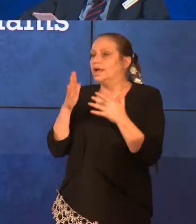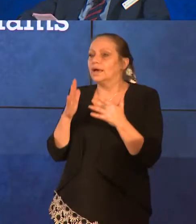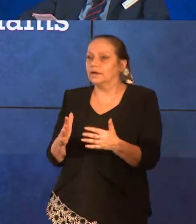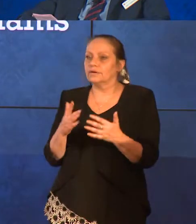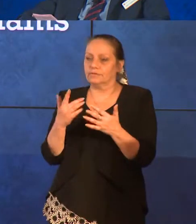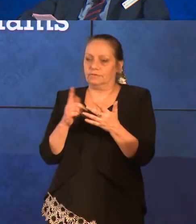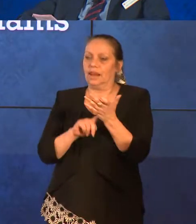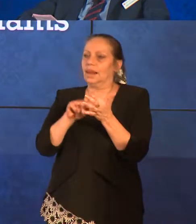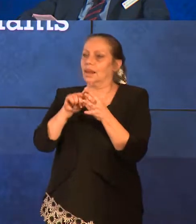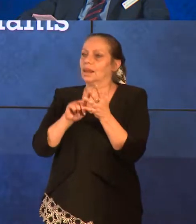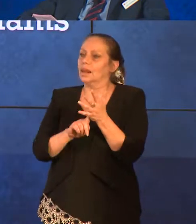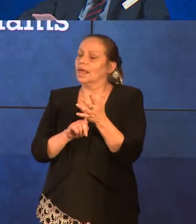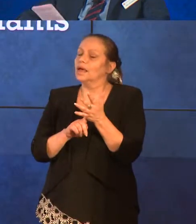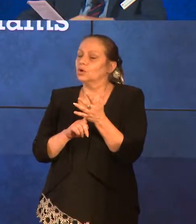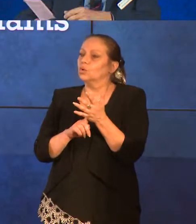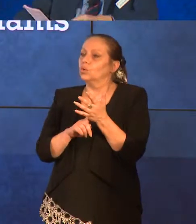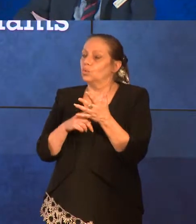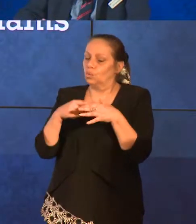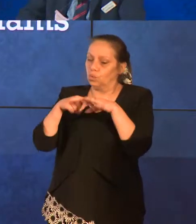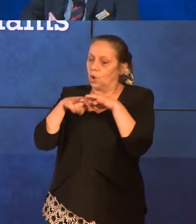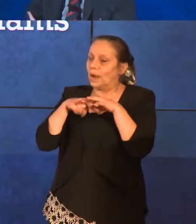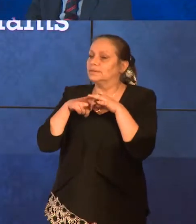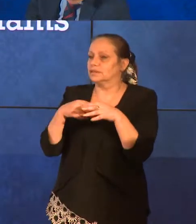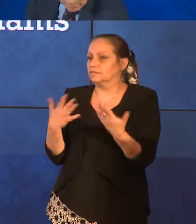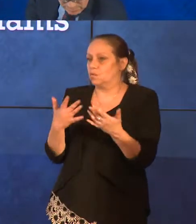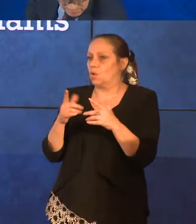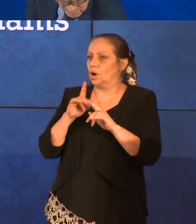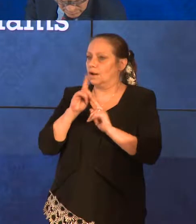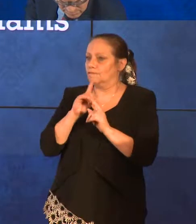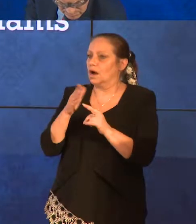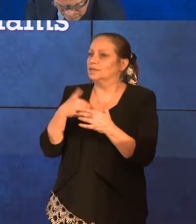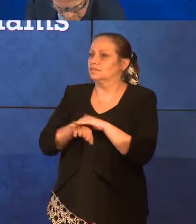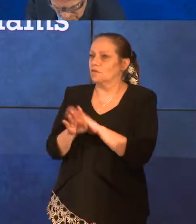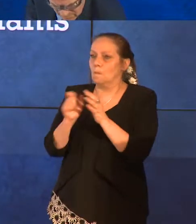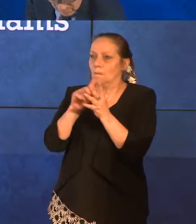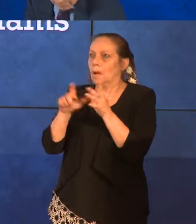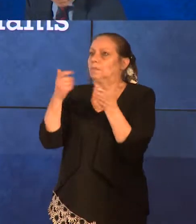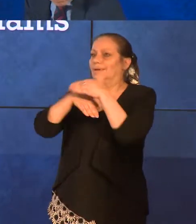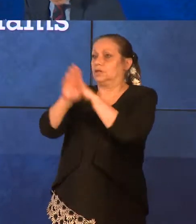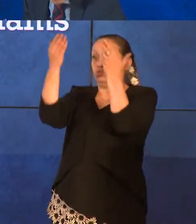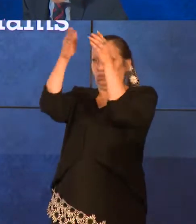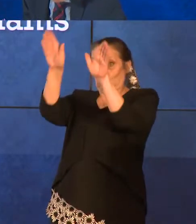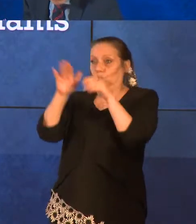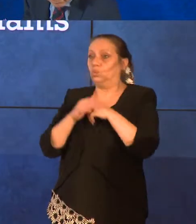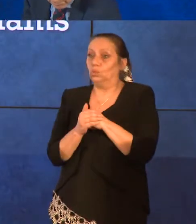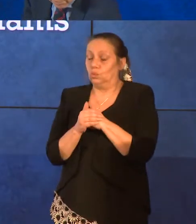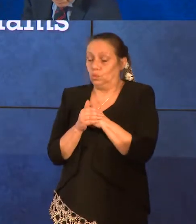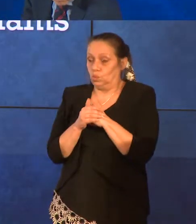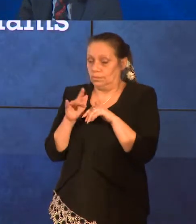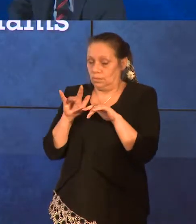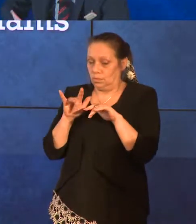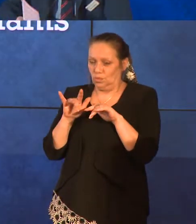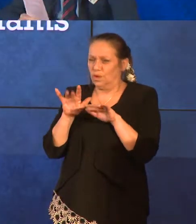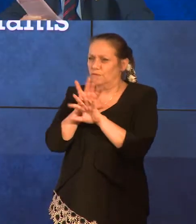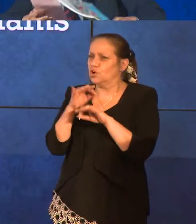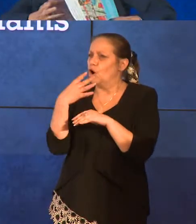advice, whether it's from community workers or the public generally. And we haven't had the